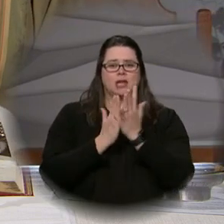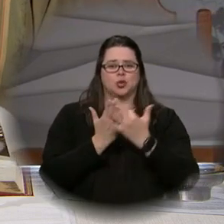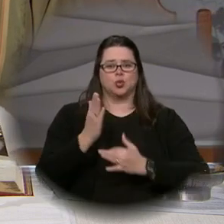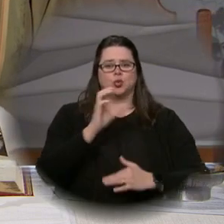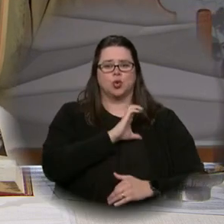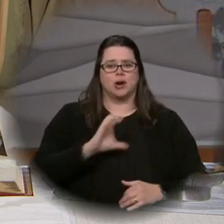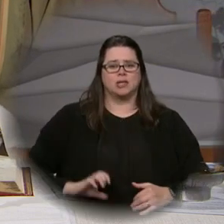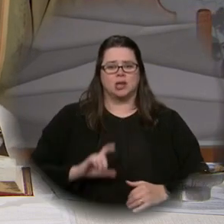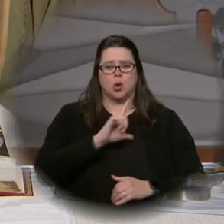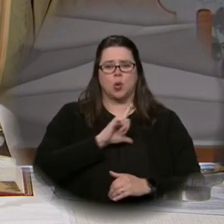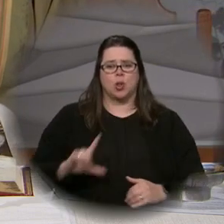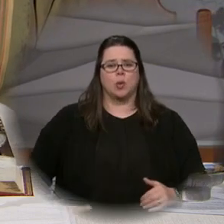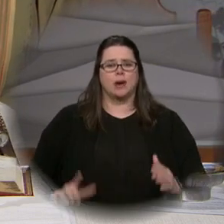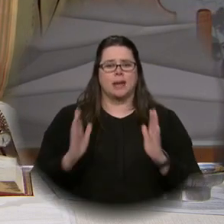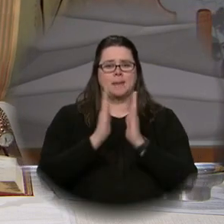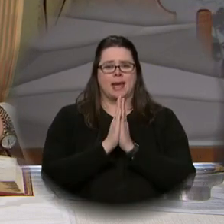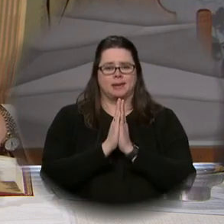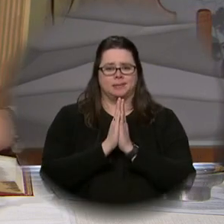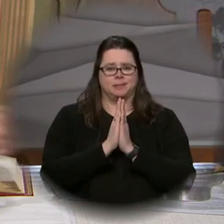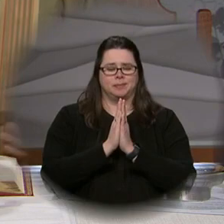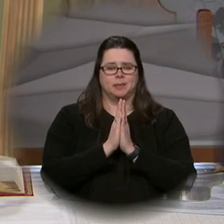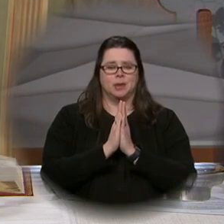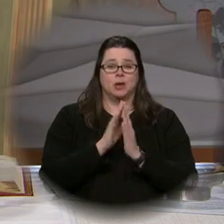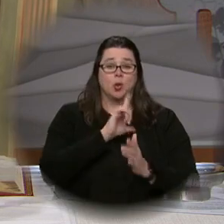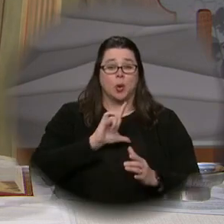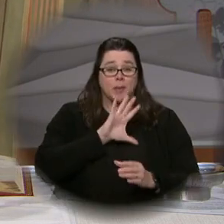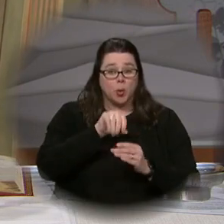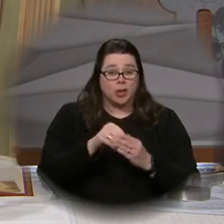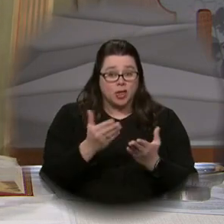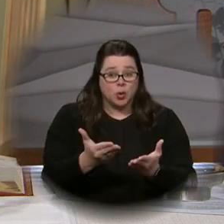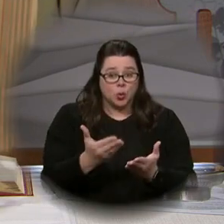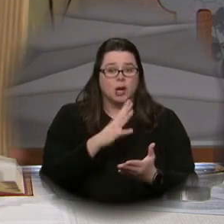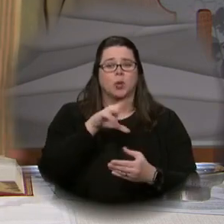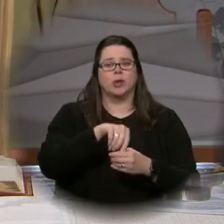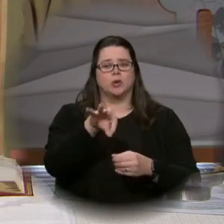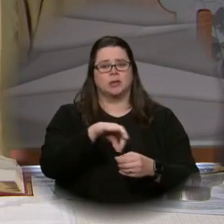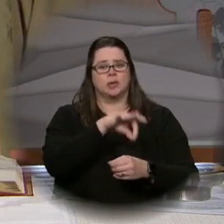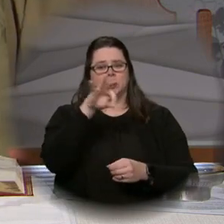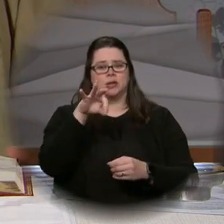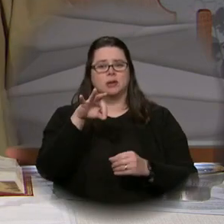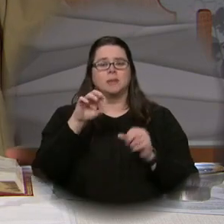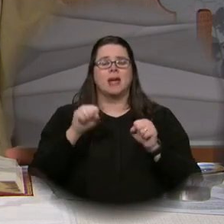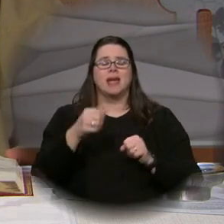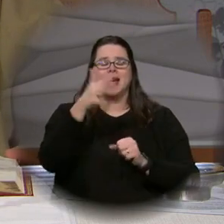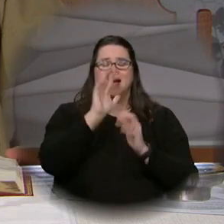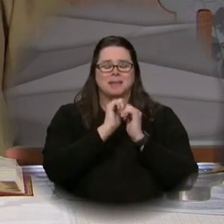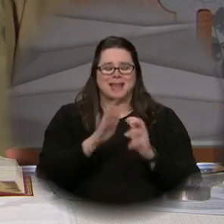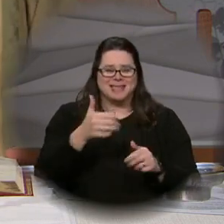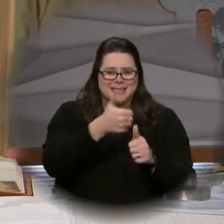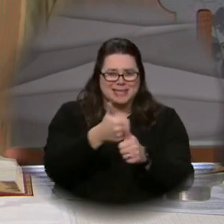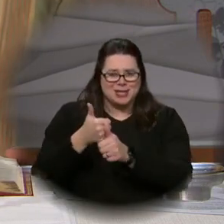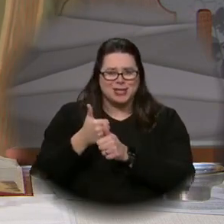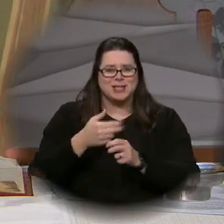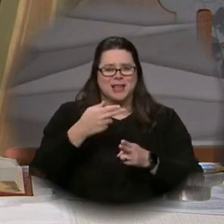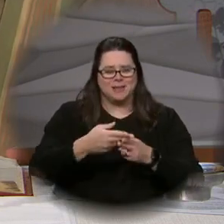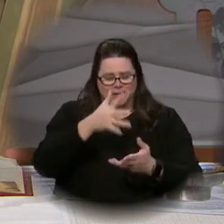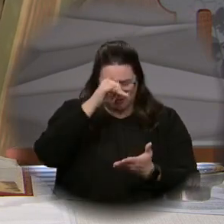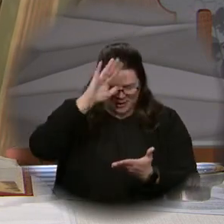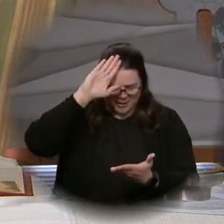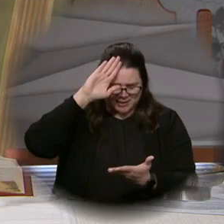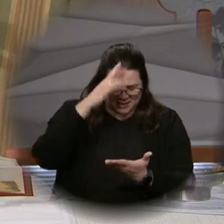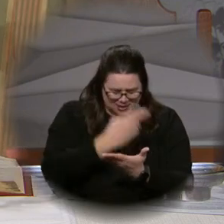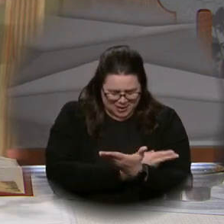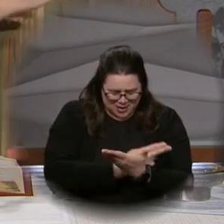this through Christ, our Lord. Amen. The Lord be with you. And with your spirit. May God bless each one of you,